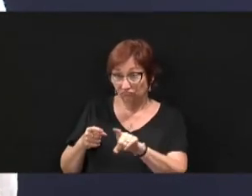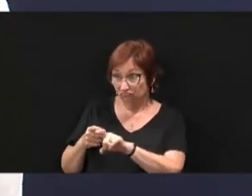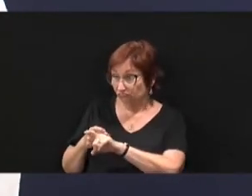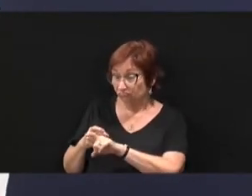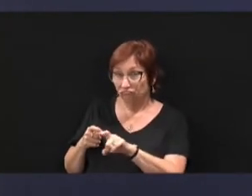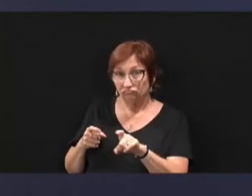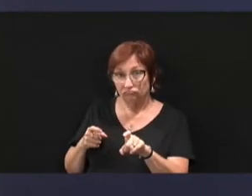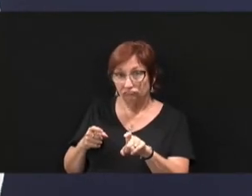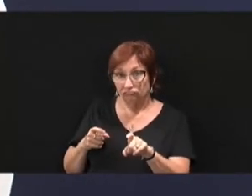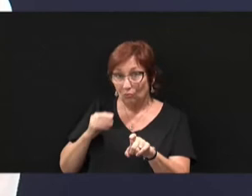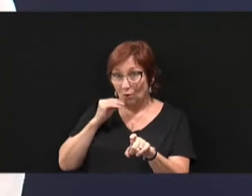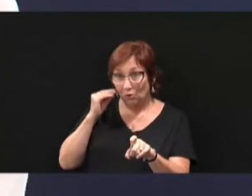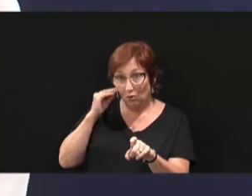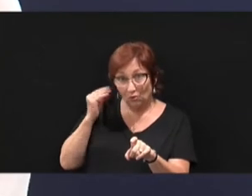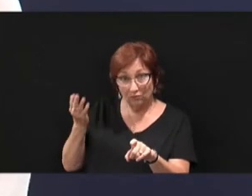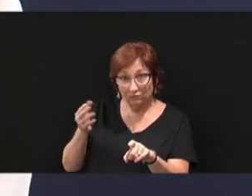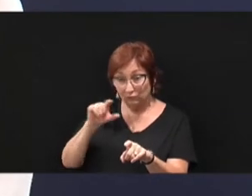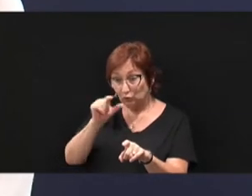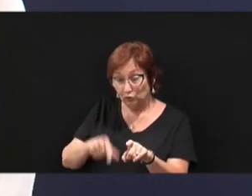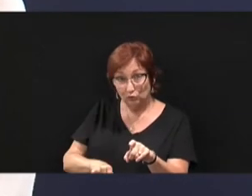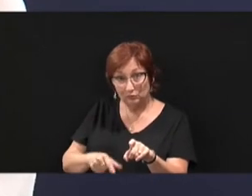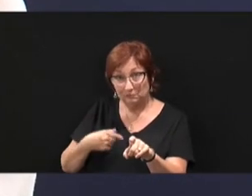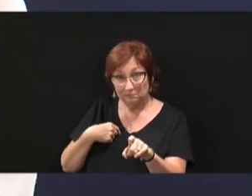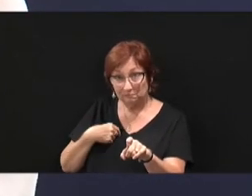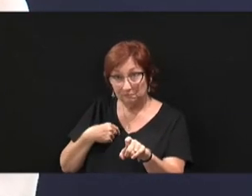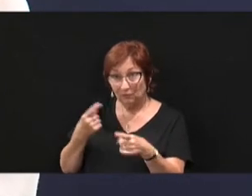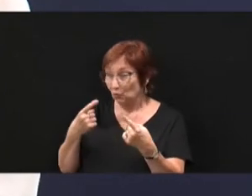Any questions at home?